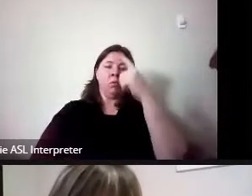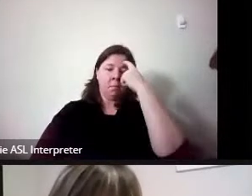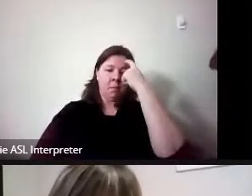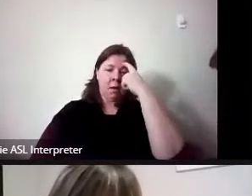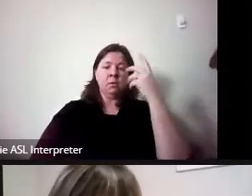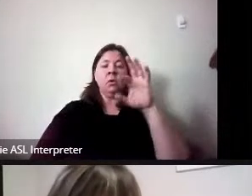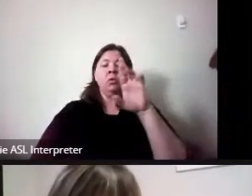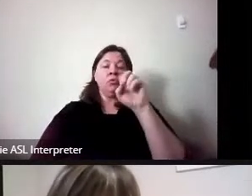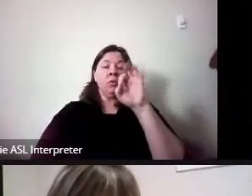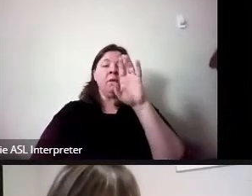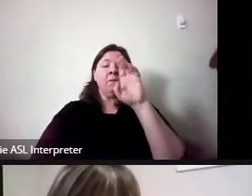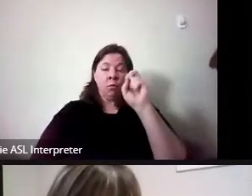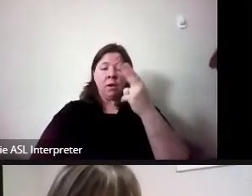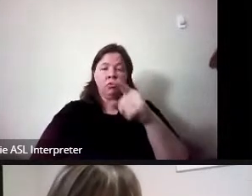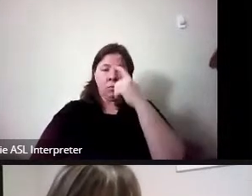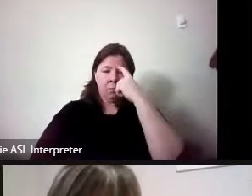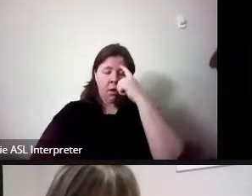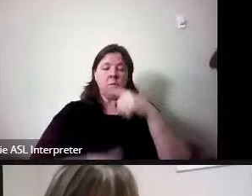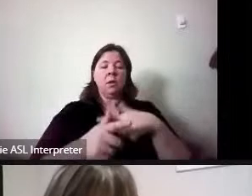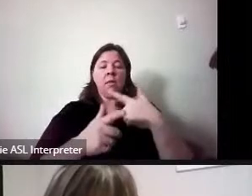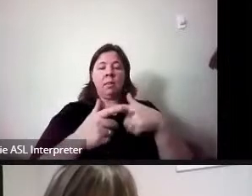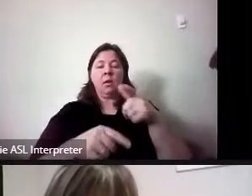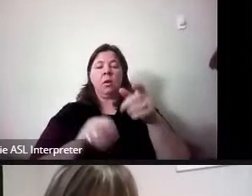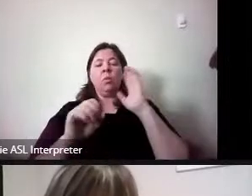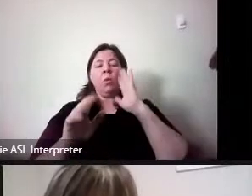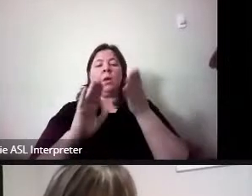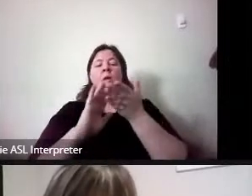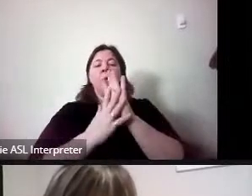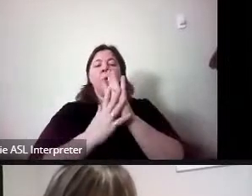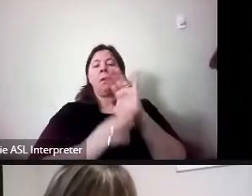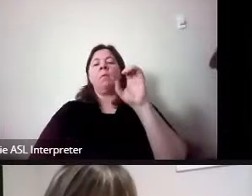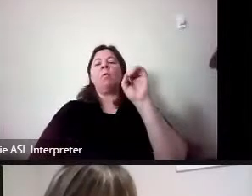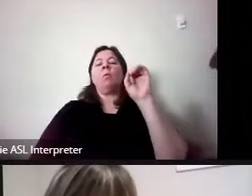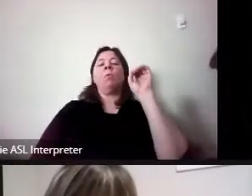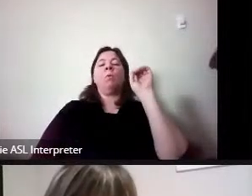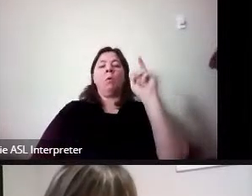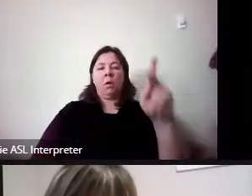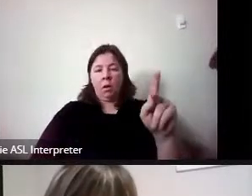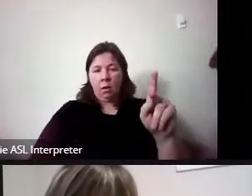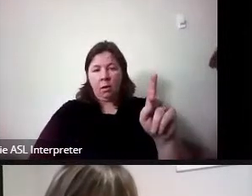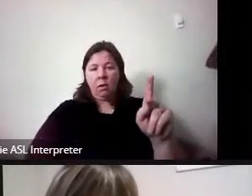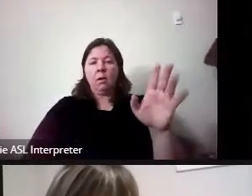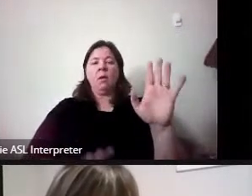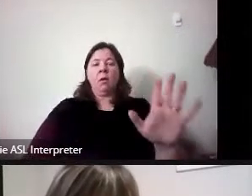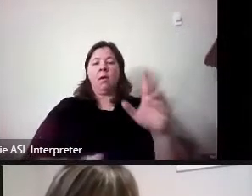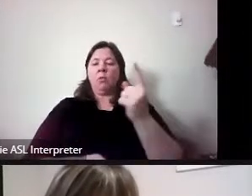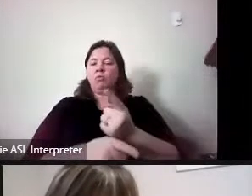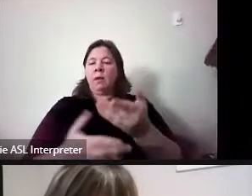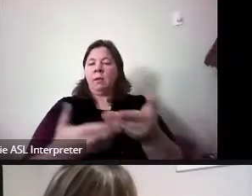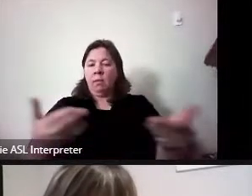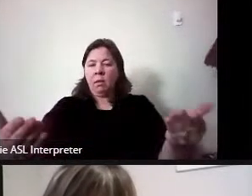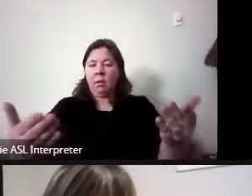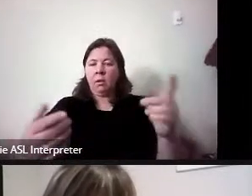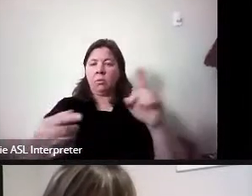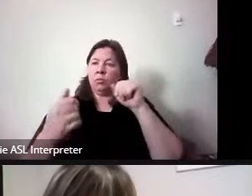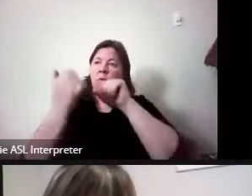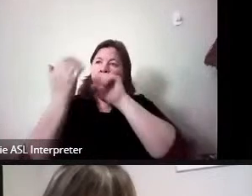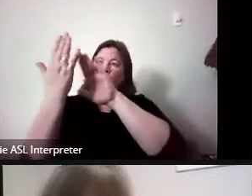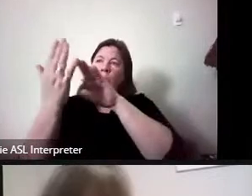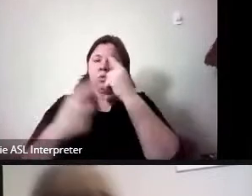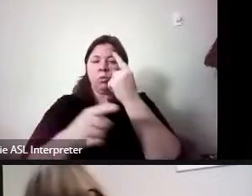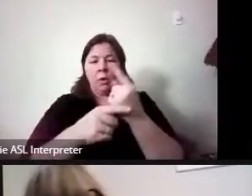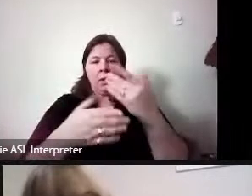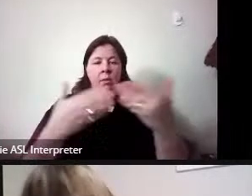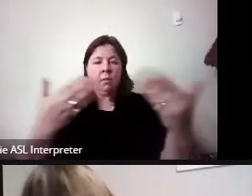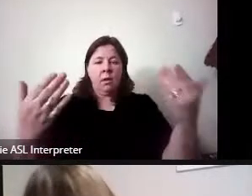your minds. And ultimately, they come to know, okay, this is right thing to approach. This is right